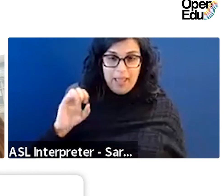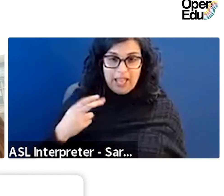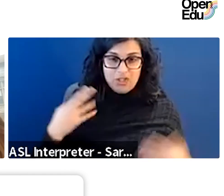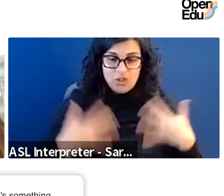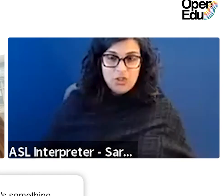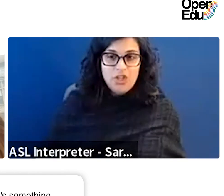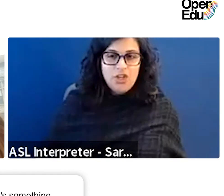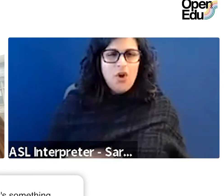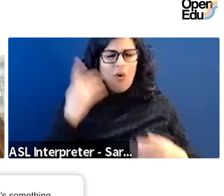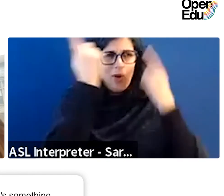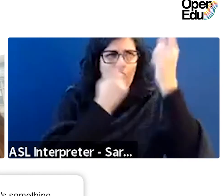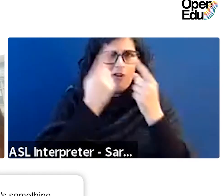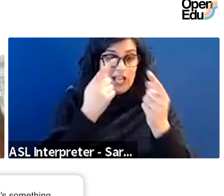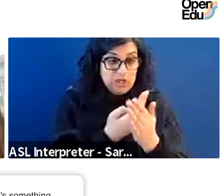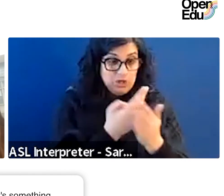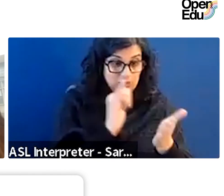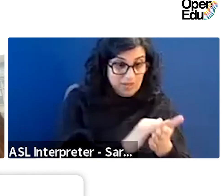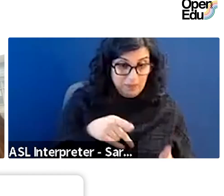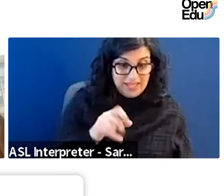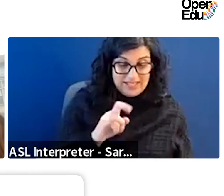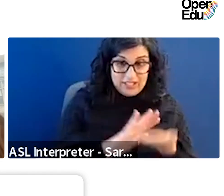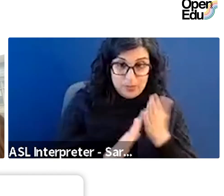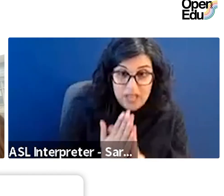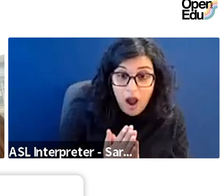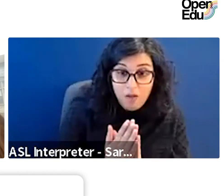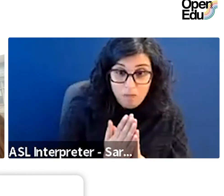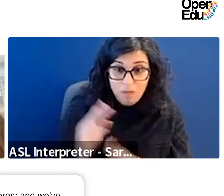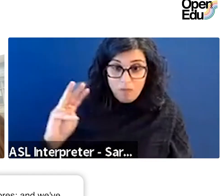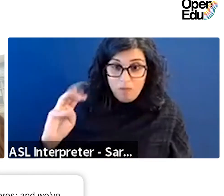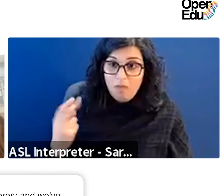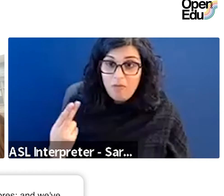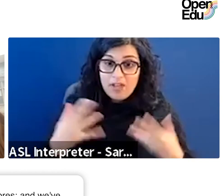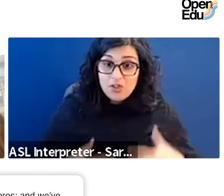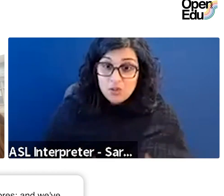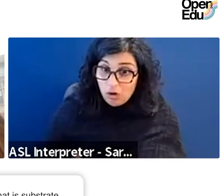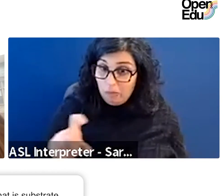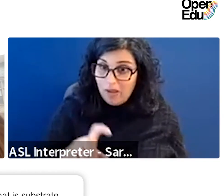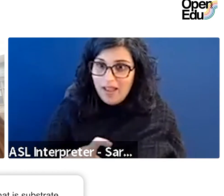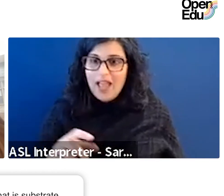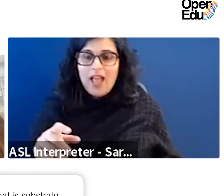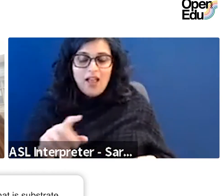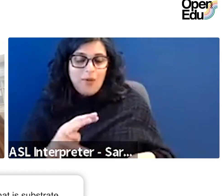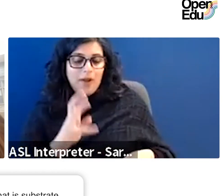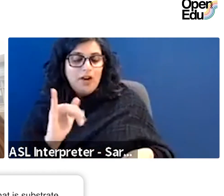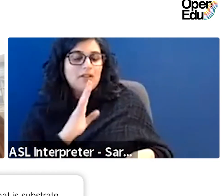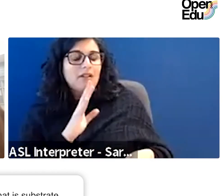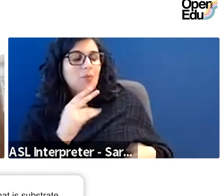these shirts. And that's something we're exploring more is 3D printing and extrusion. And we've used laser cutting as well, but that